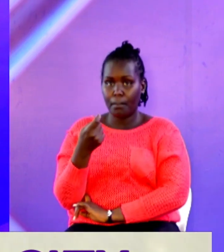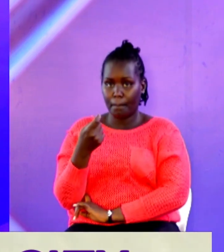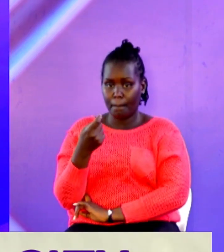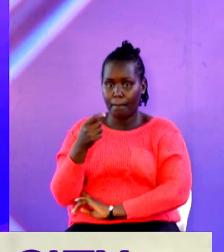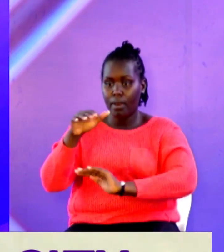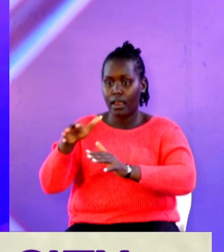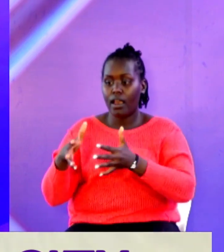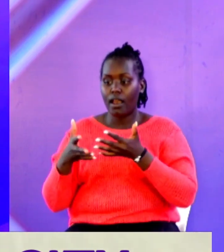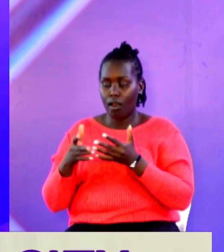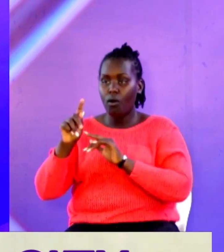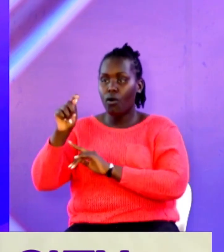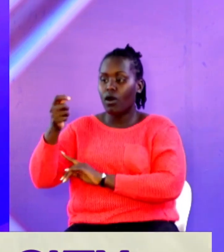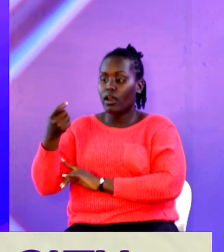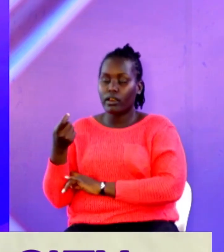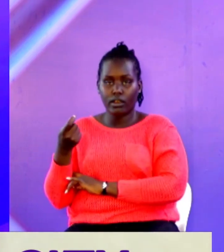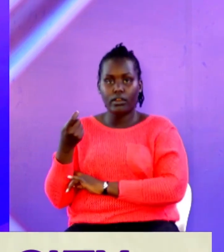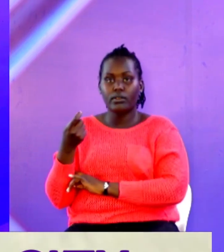the way Kenya is